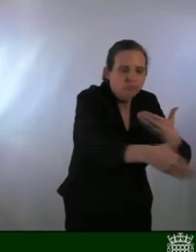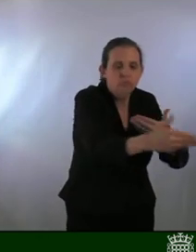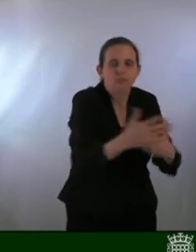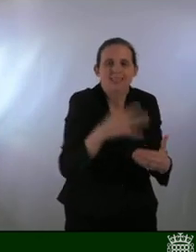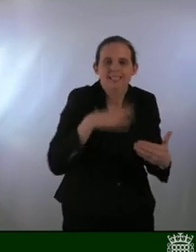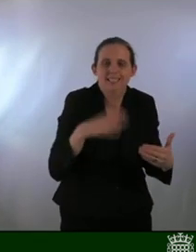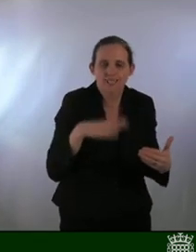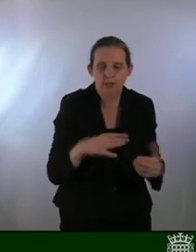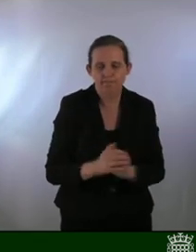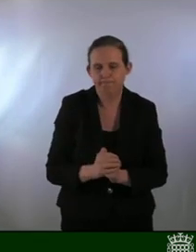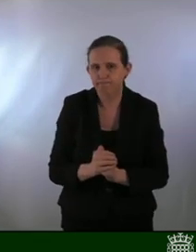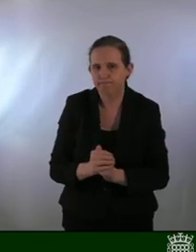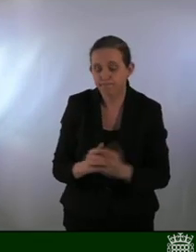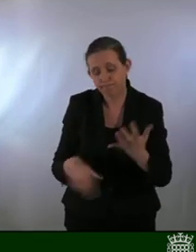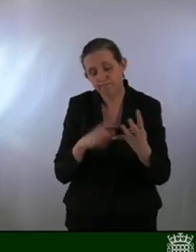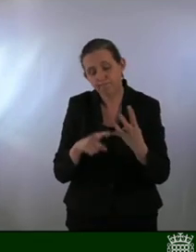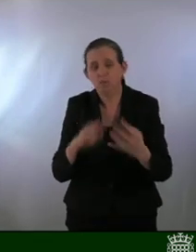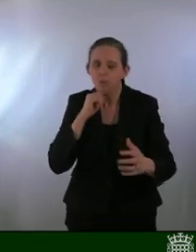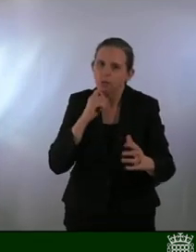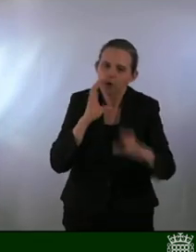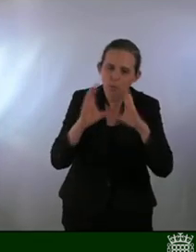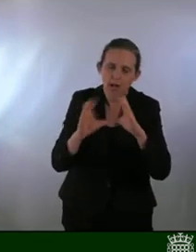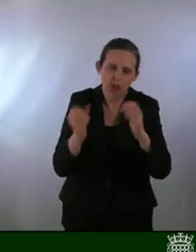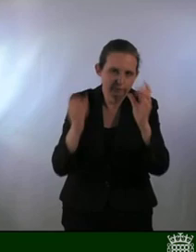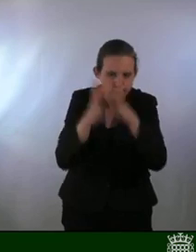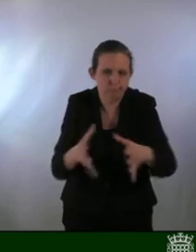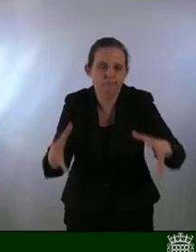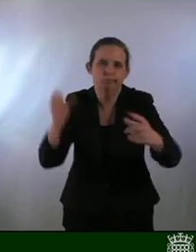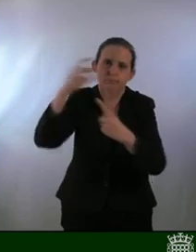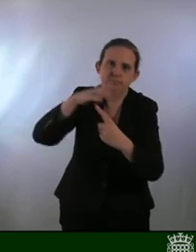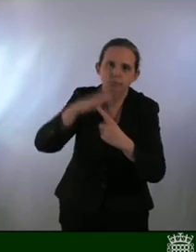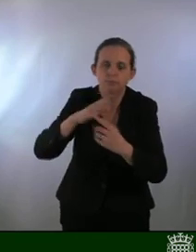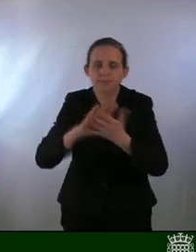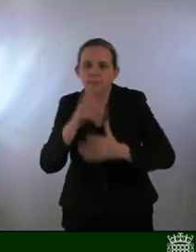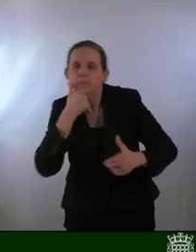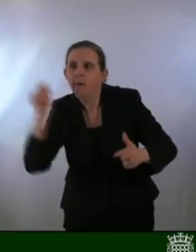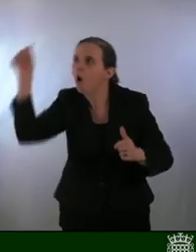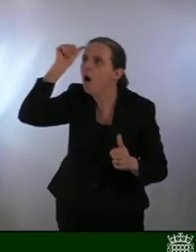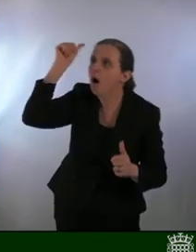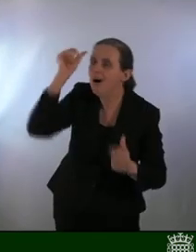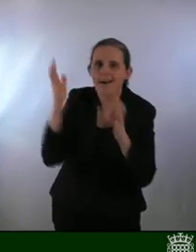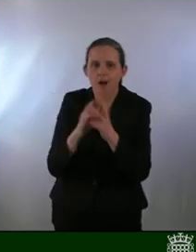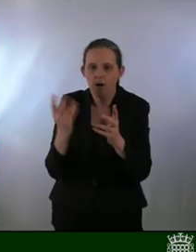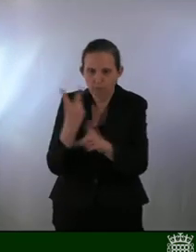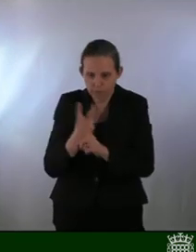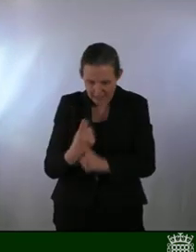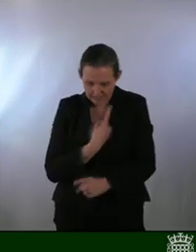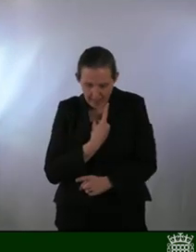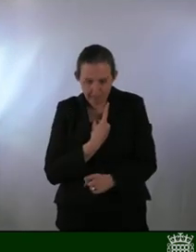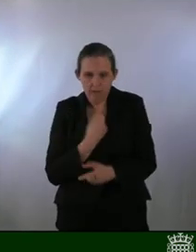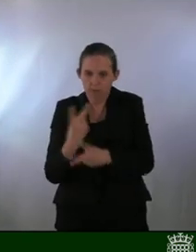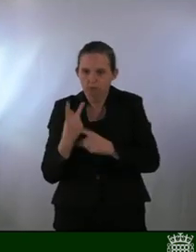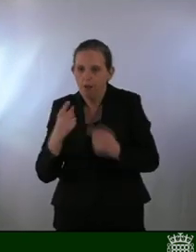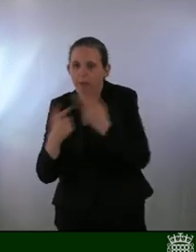of course, we're ramping up our communications efforts so that people know what steps they need to take to protect themselves, others, and the